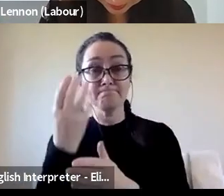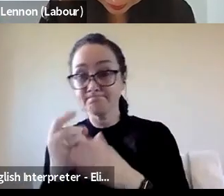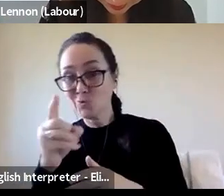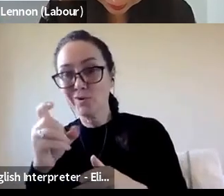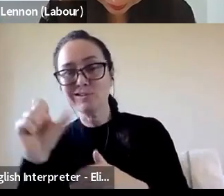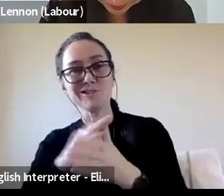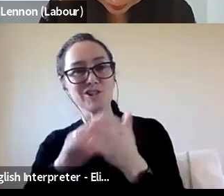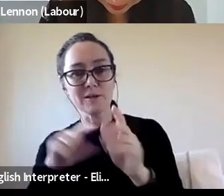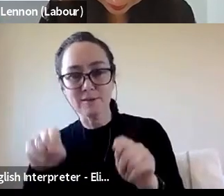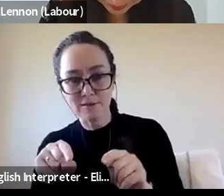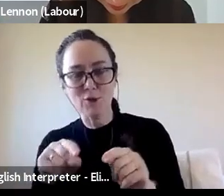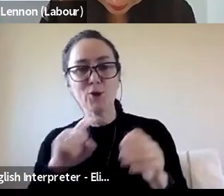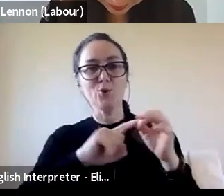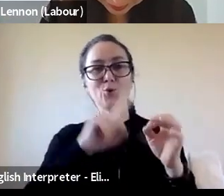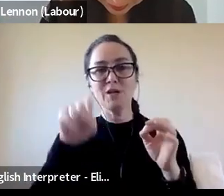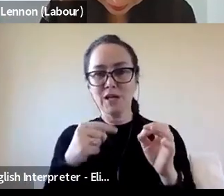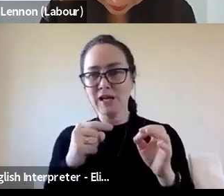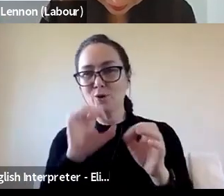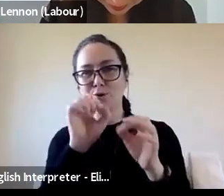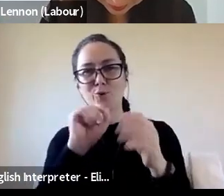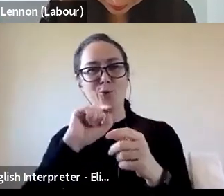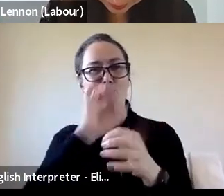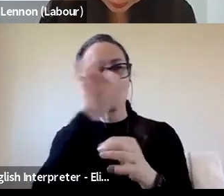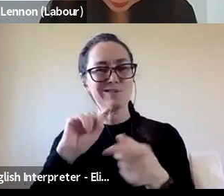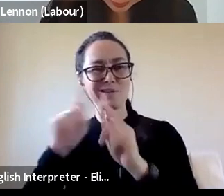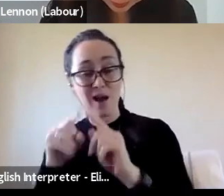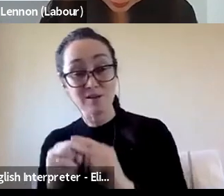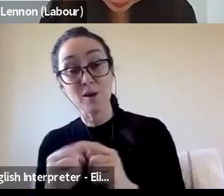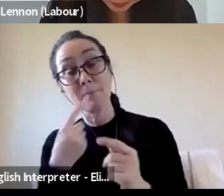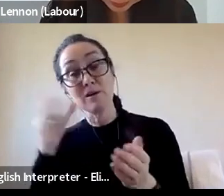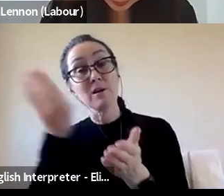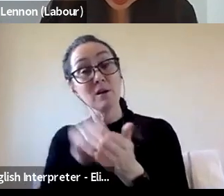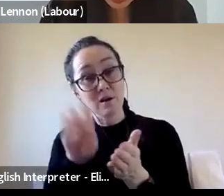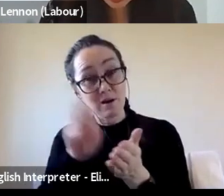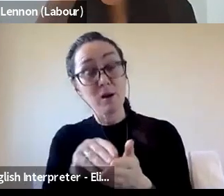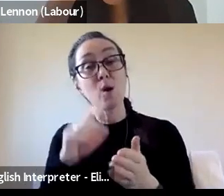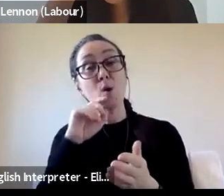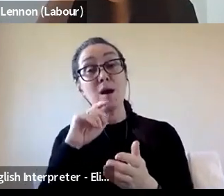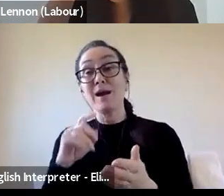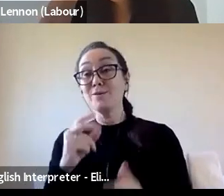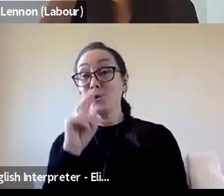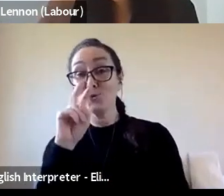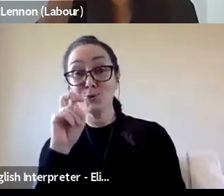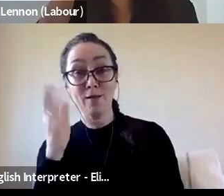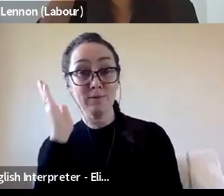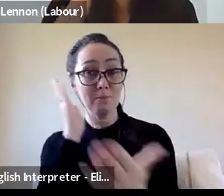going to be shared. We've recorded these discussions. So it's hit 12 o'clock according to my